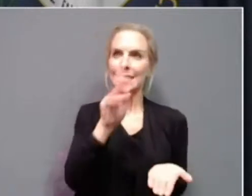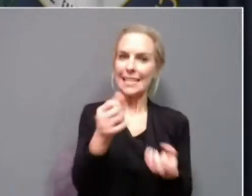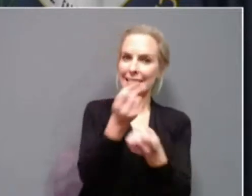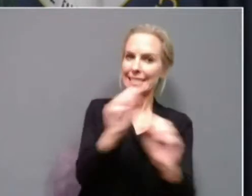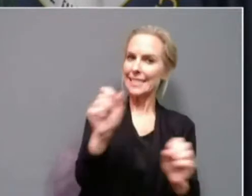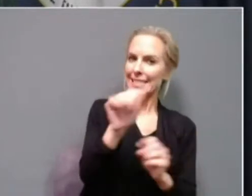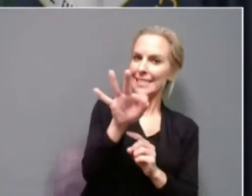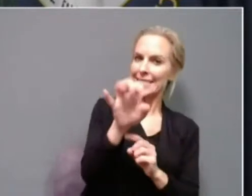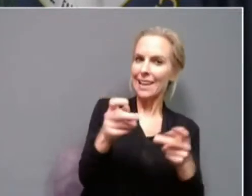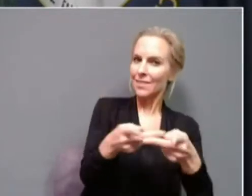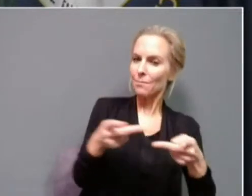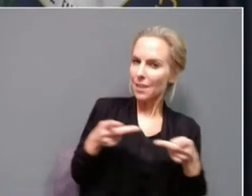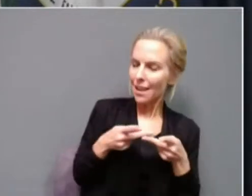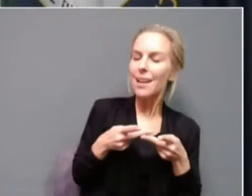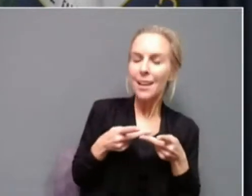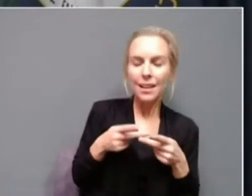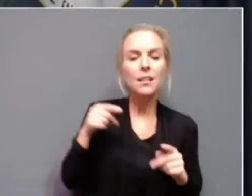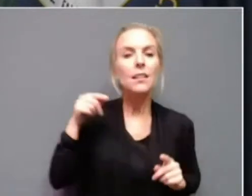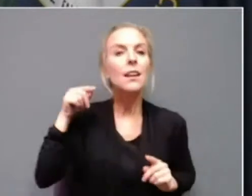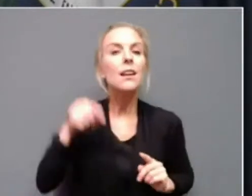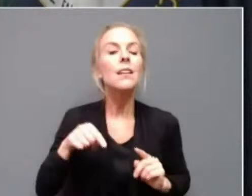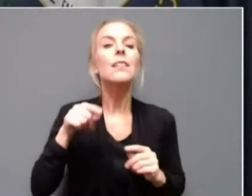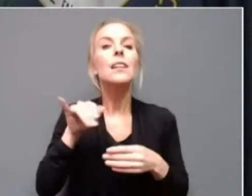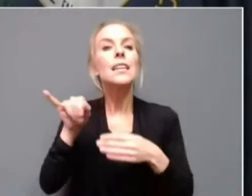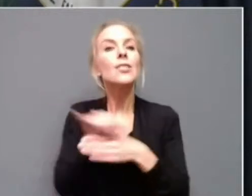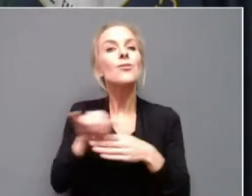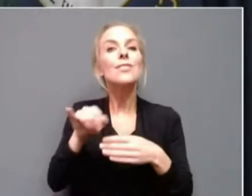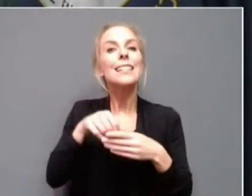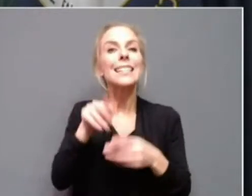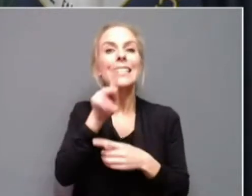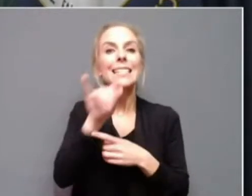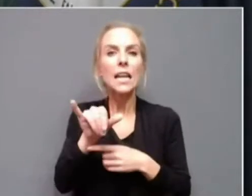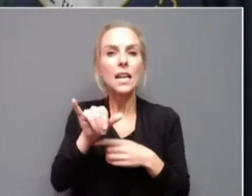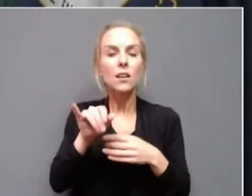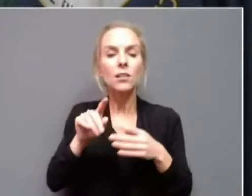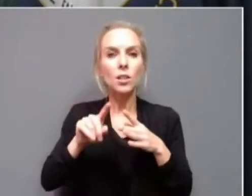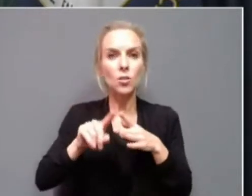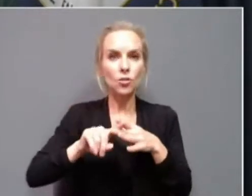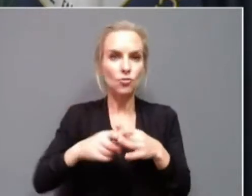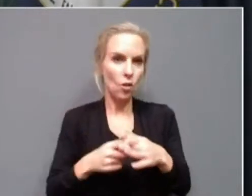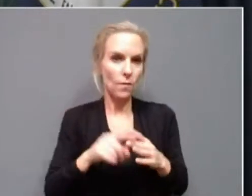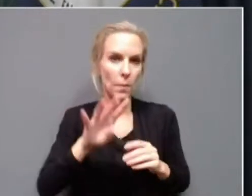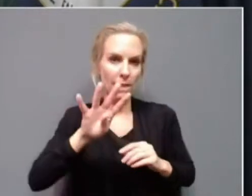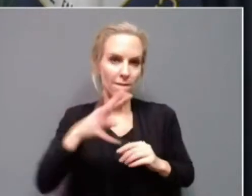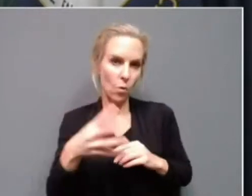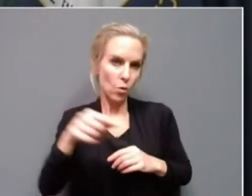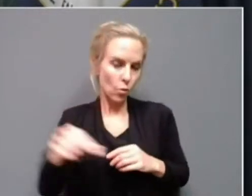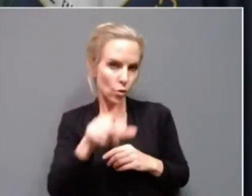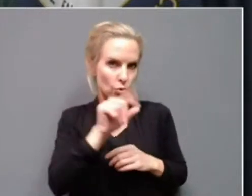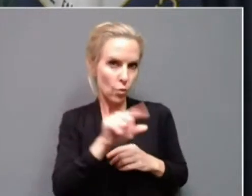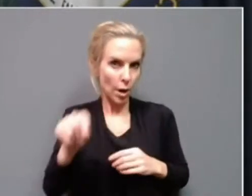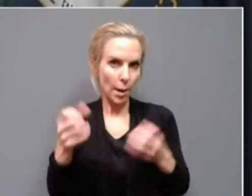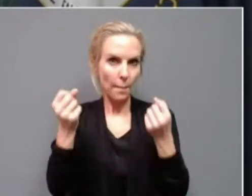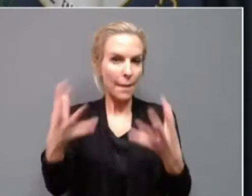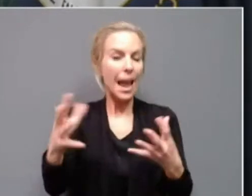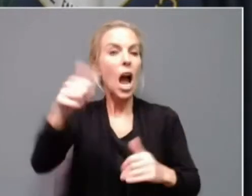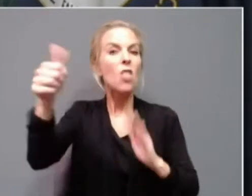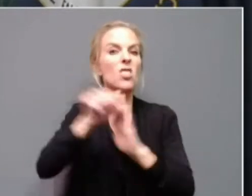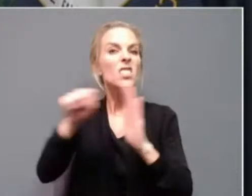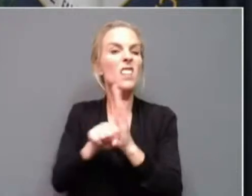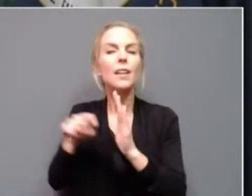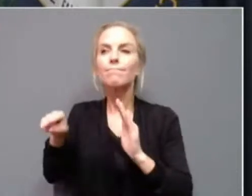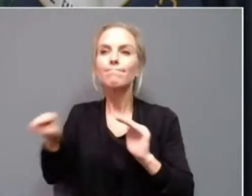of the tourism industry in Kentucky began in the fourth quarter of 2020, while many surrounding states did